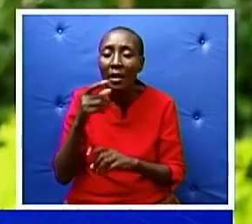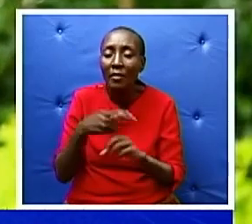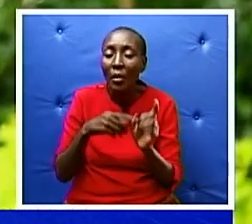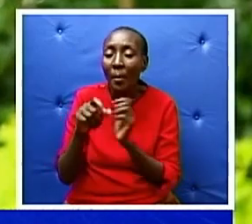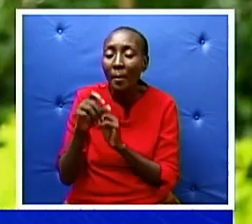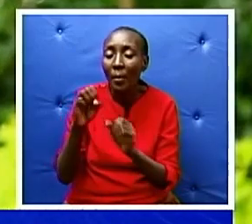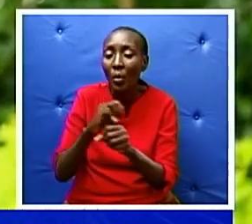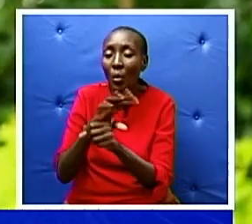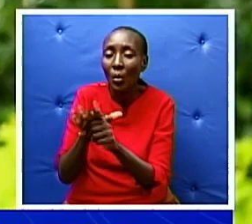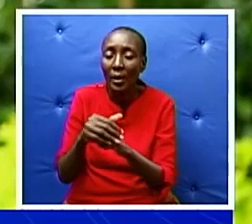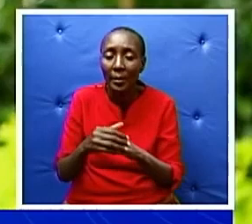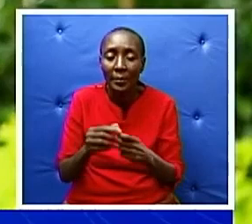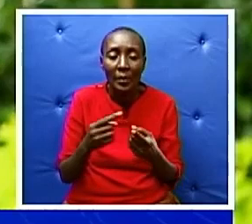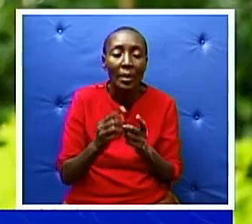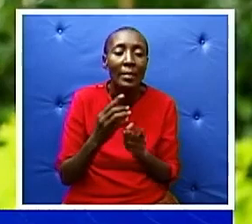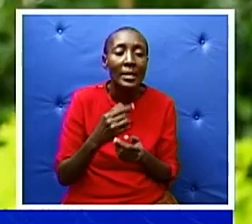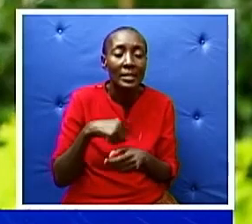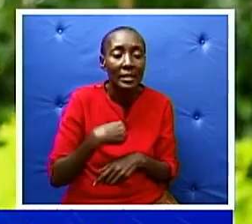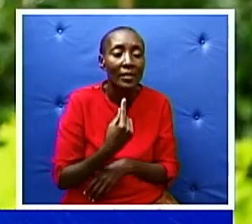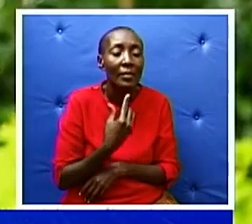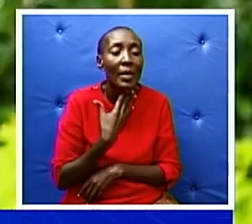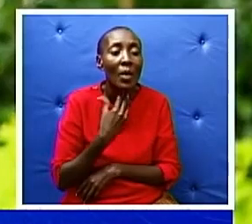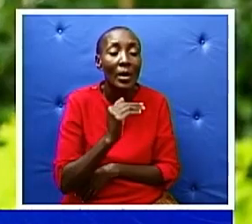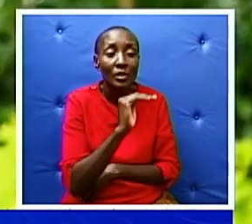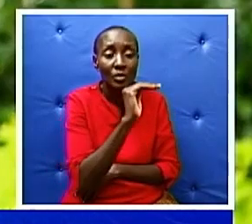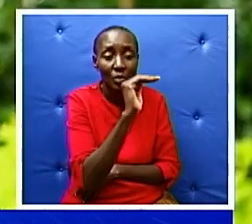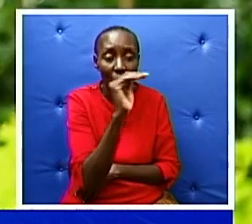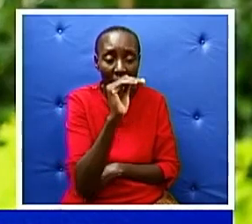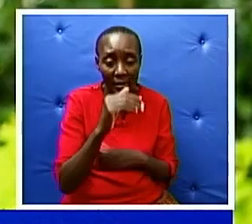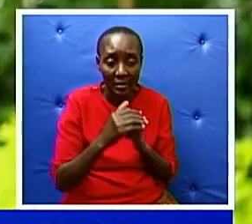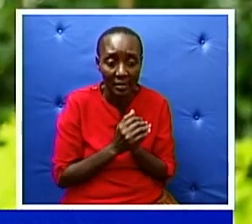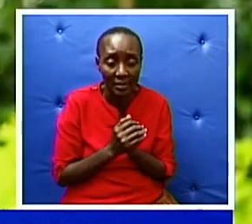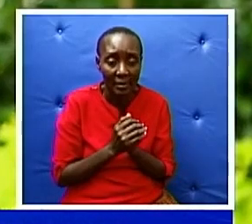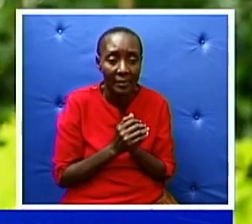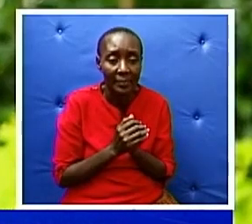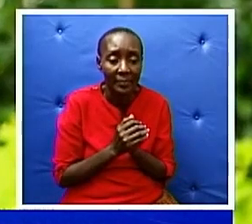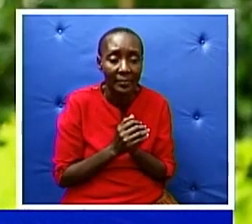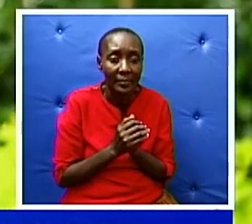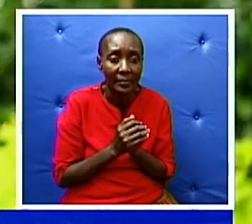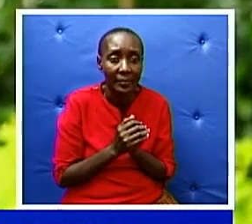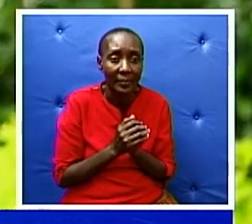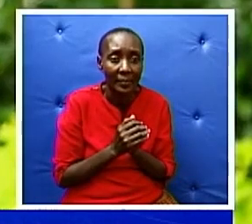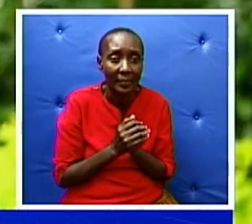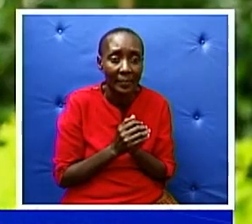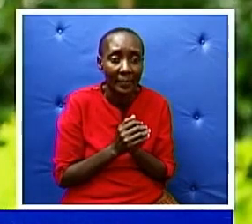this. What was one of the discovery on the most